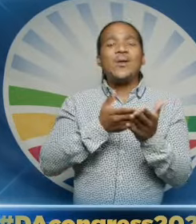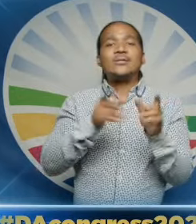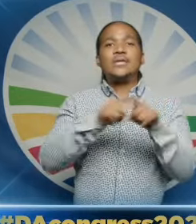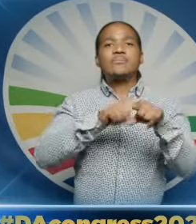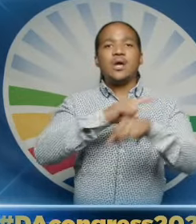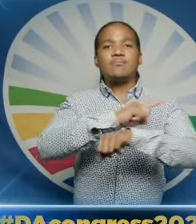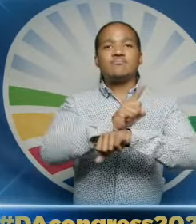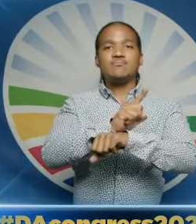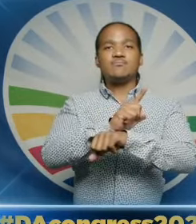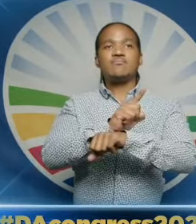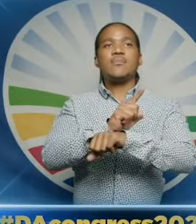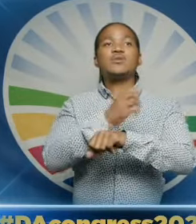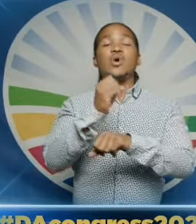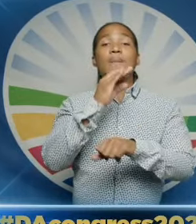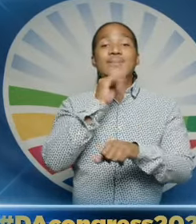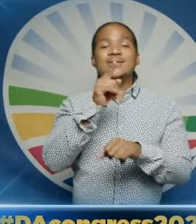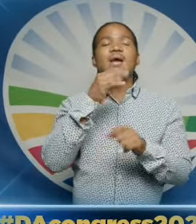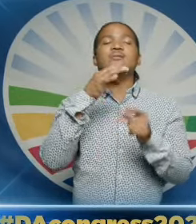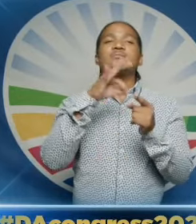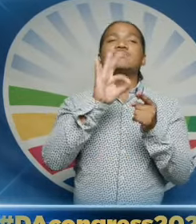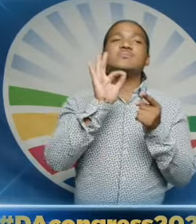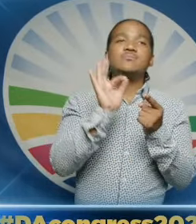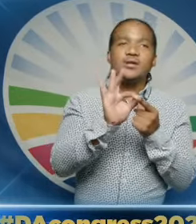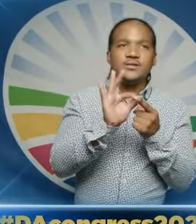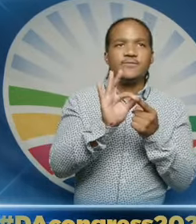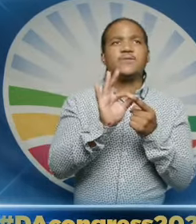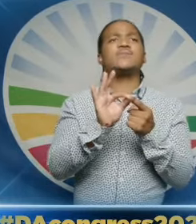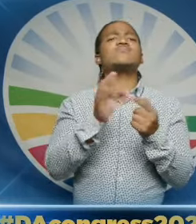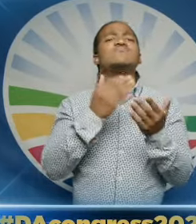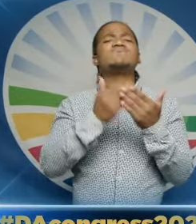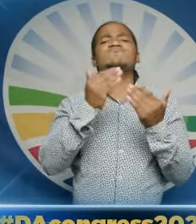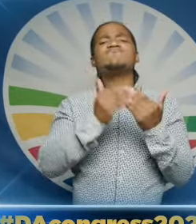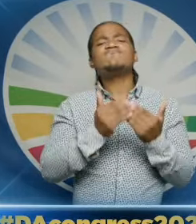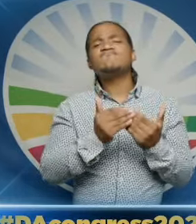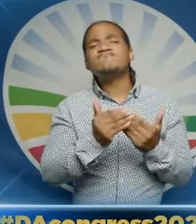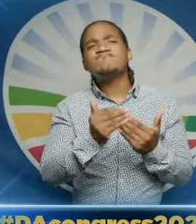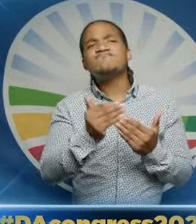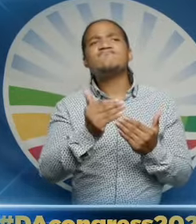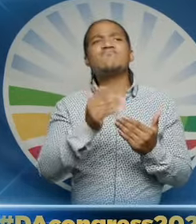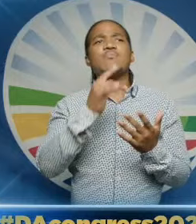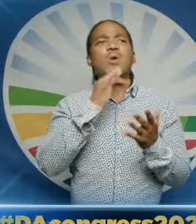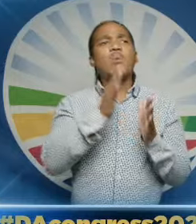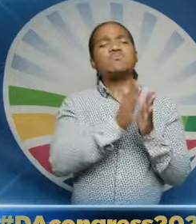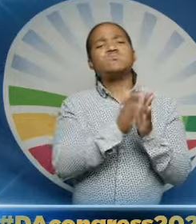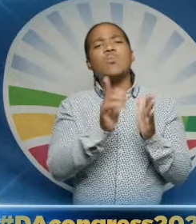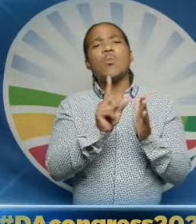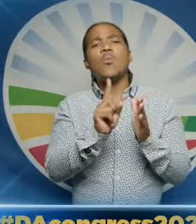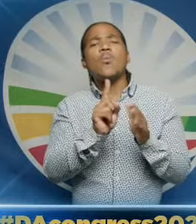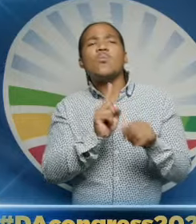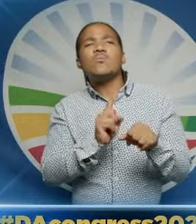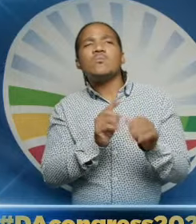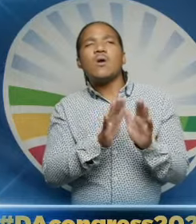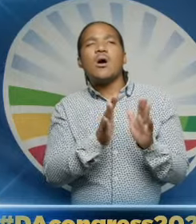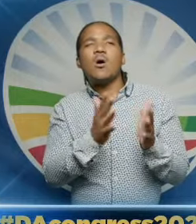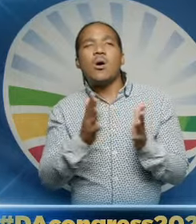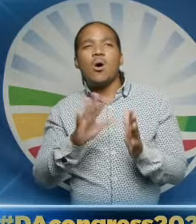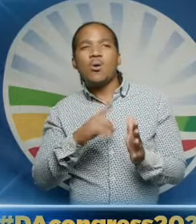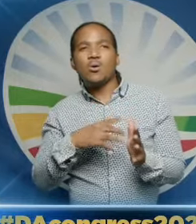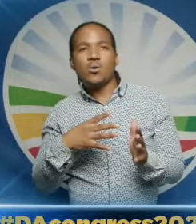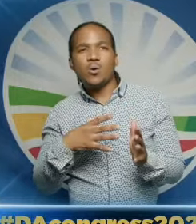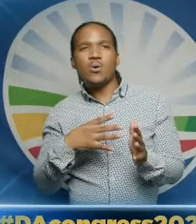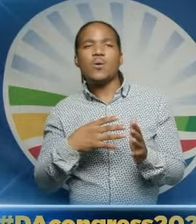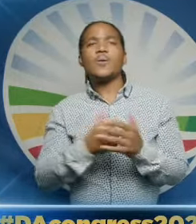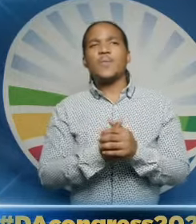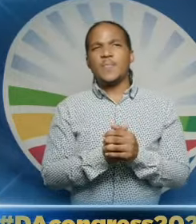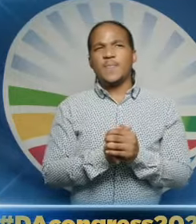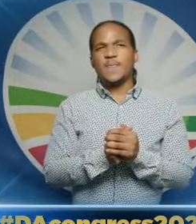So it's very, very efficient. It enables us to have multiple elections. It enables us to finish our Congress in 2 days, and it rules out the possibility